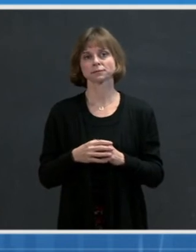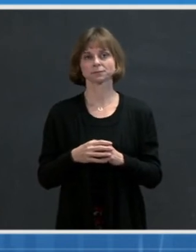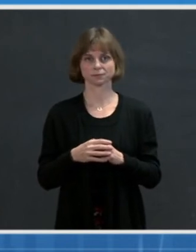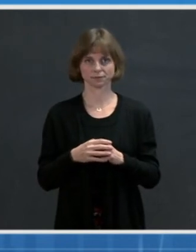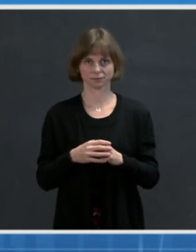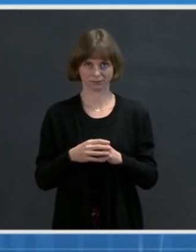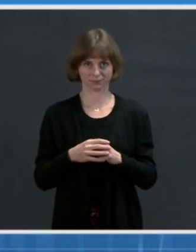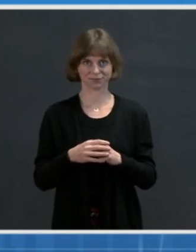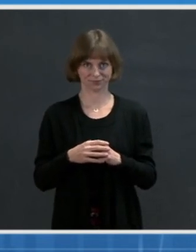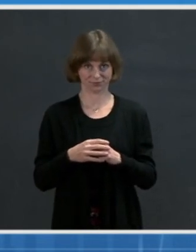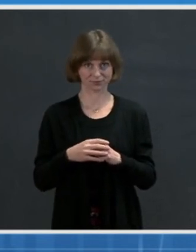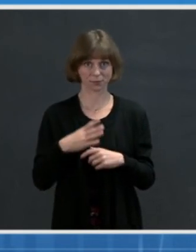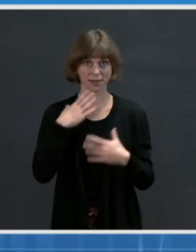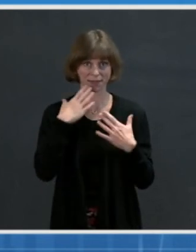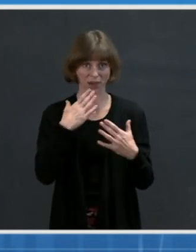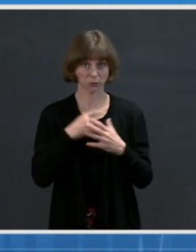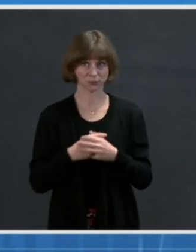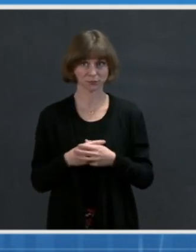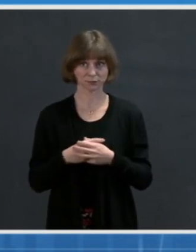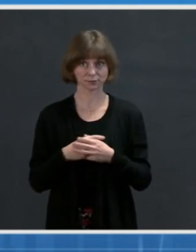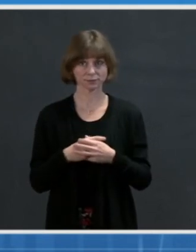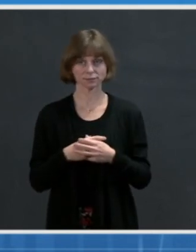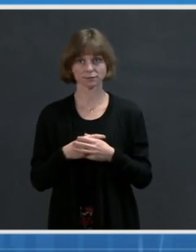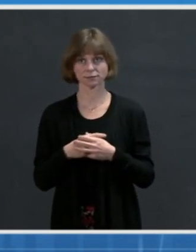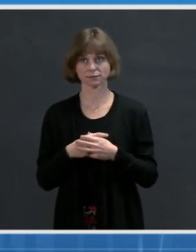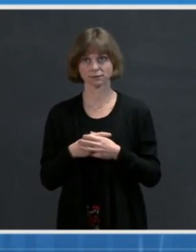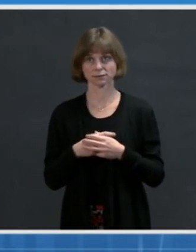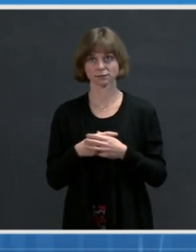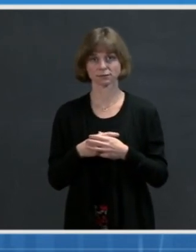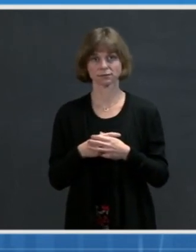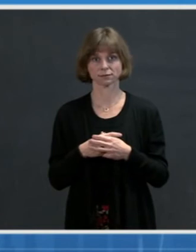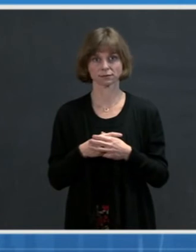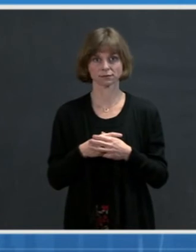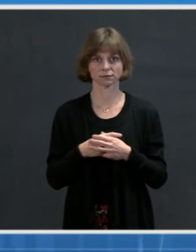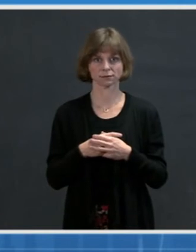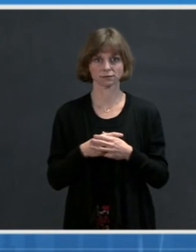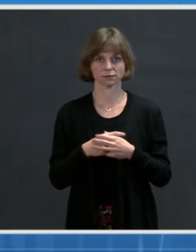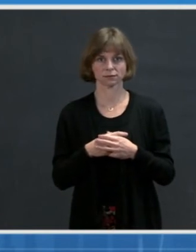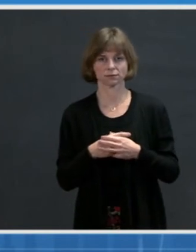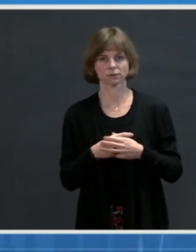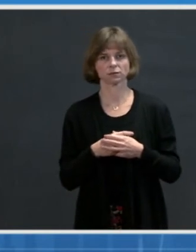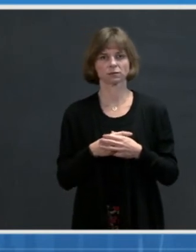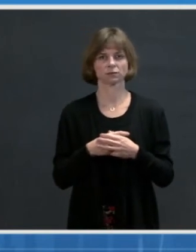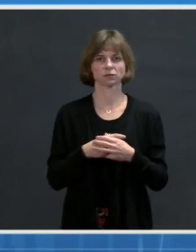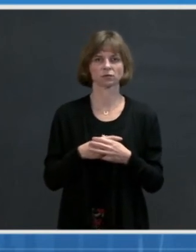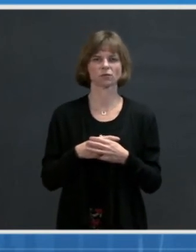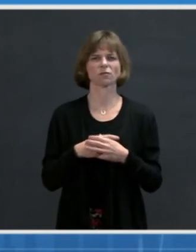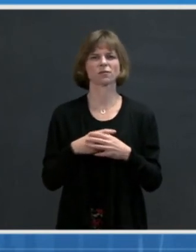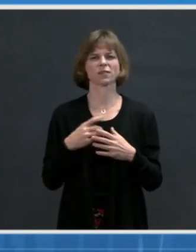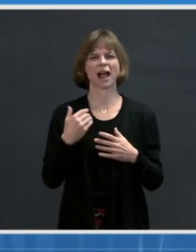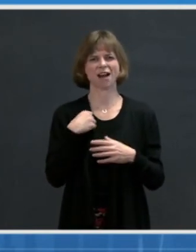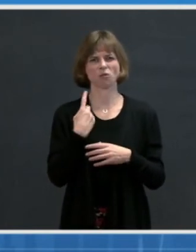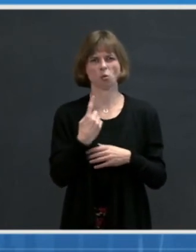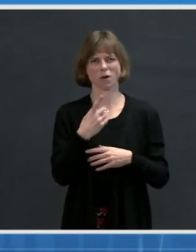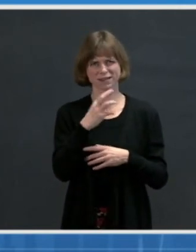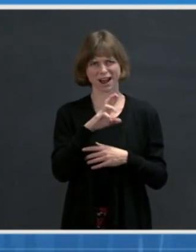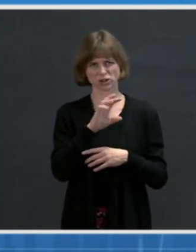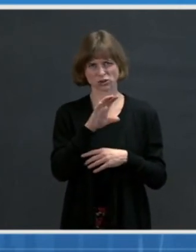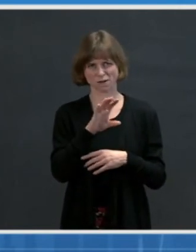Hi, thanks so much. Just to follow up, Dr. Fauci, and then I've got another couple questions, one for Dr. Walensky and then one for all of